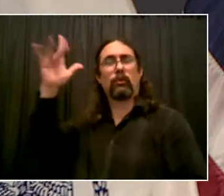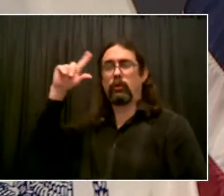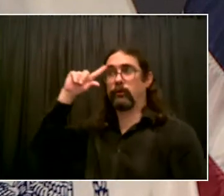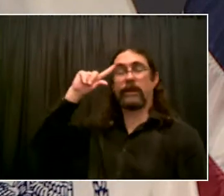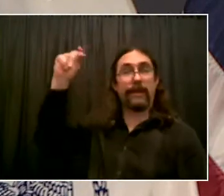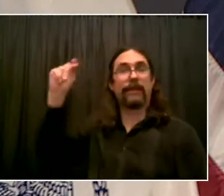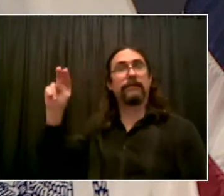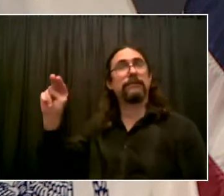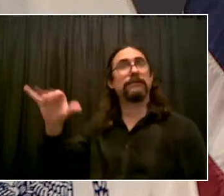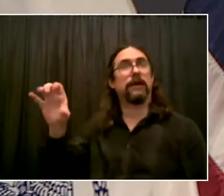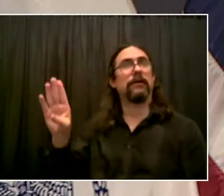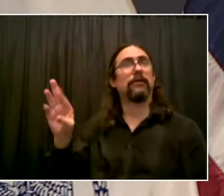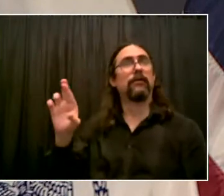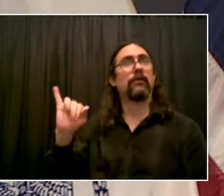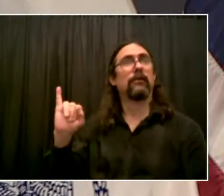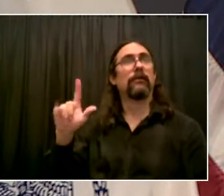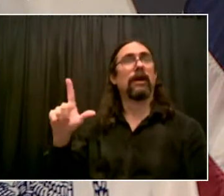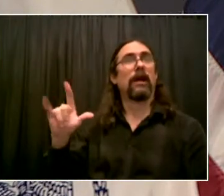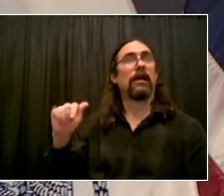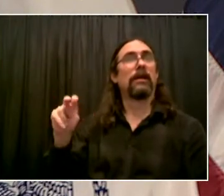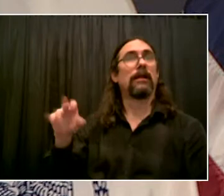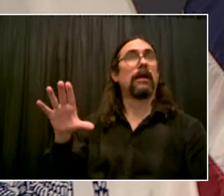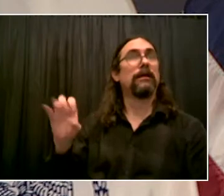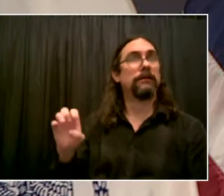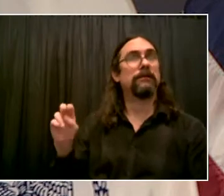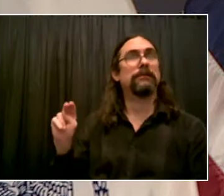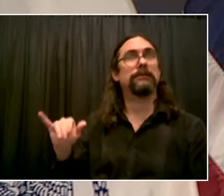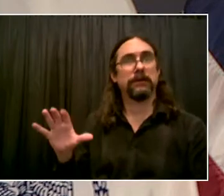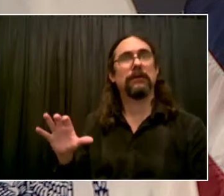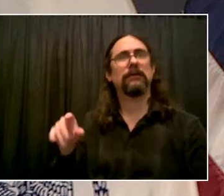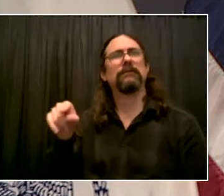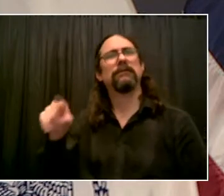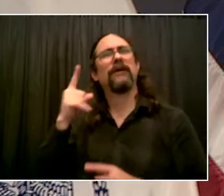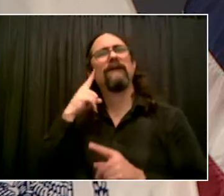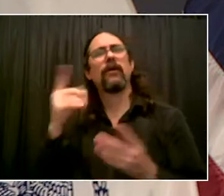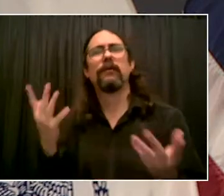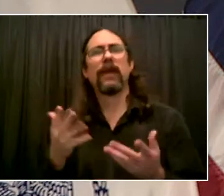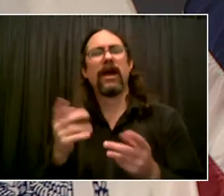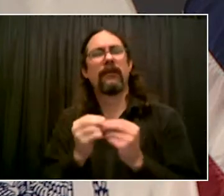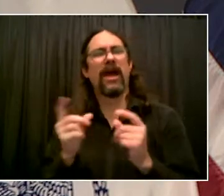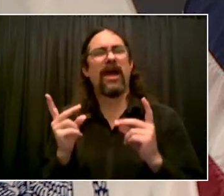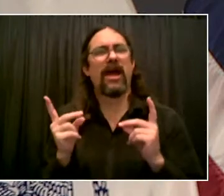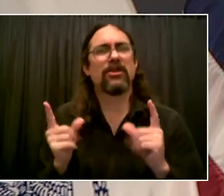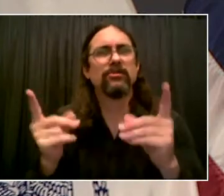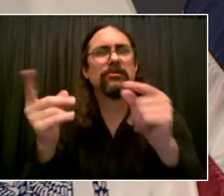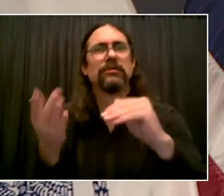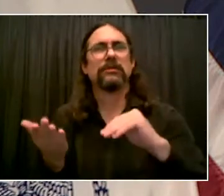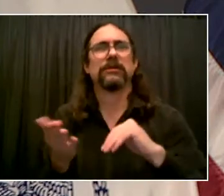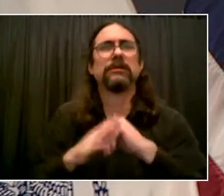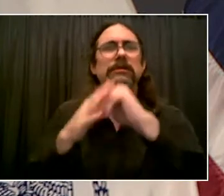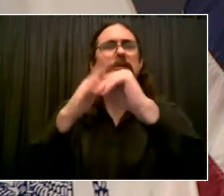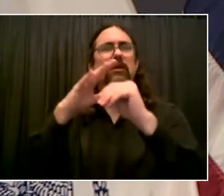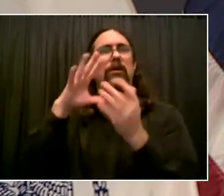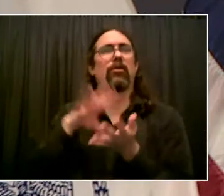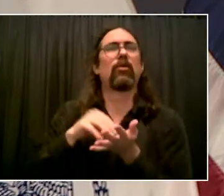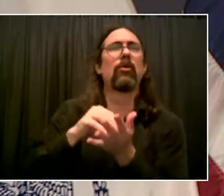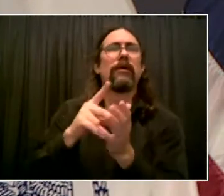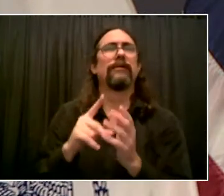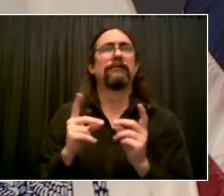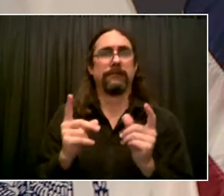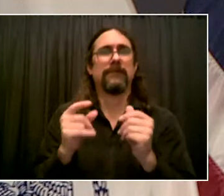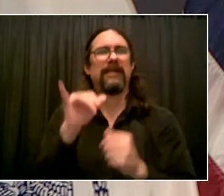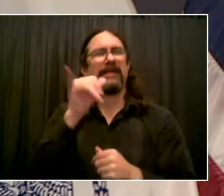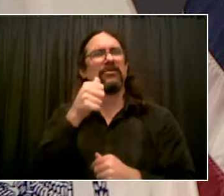forward, and the way forward is investing in our children and recognizing their amazing potential. I want